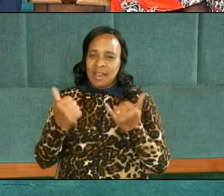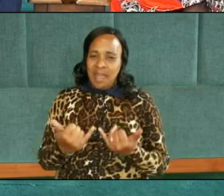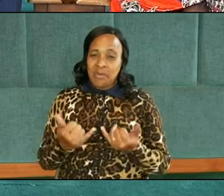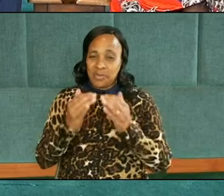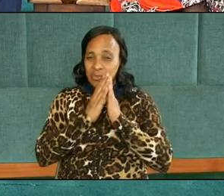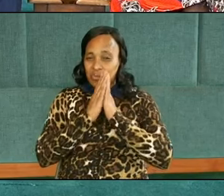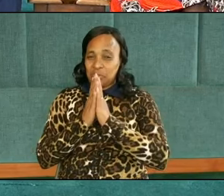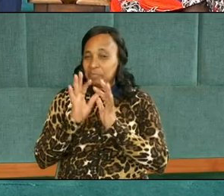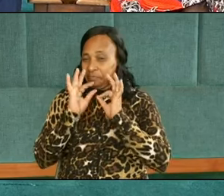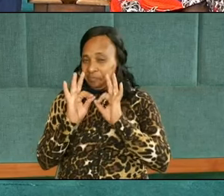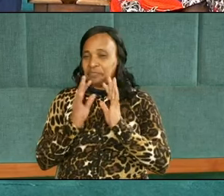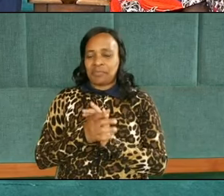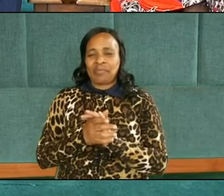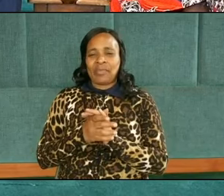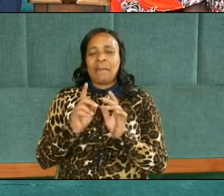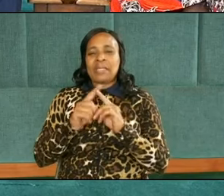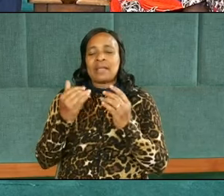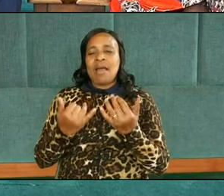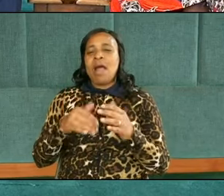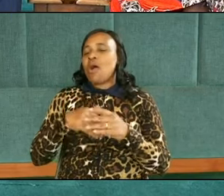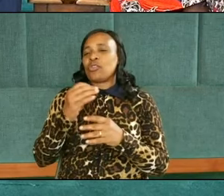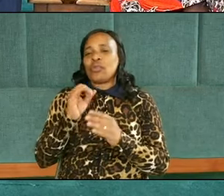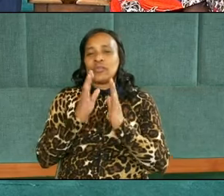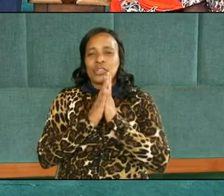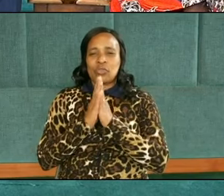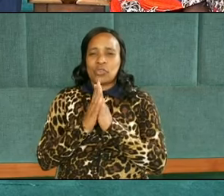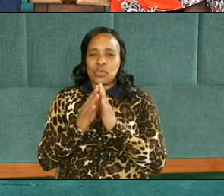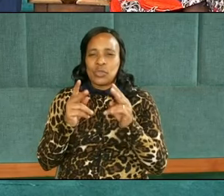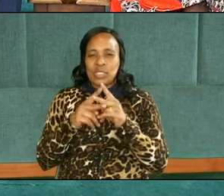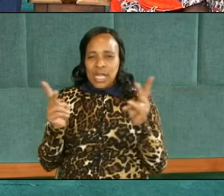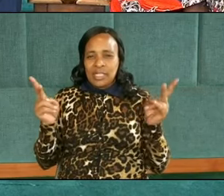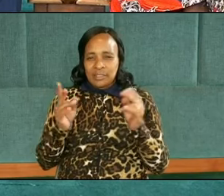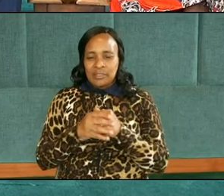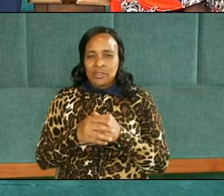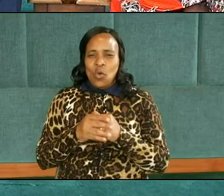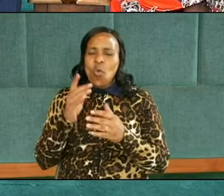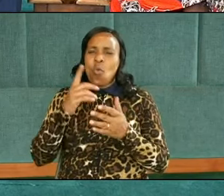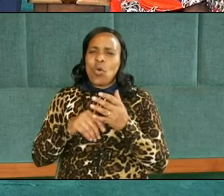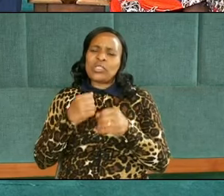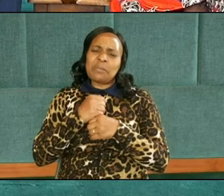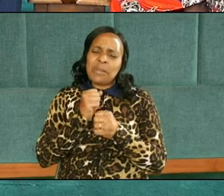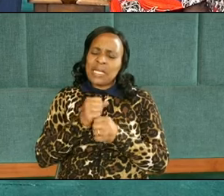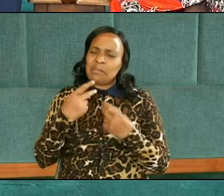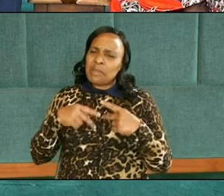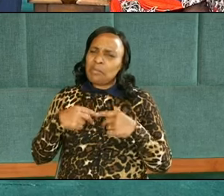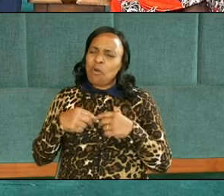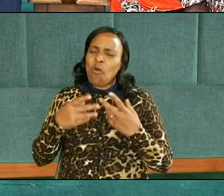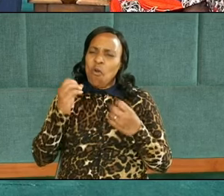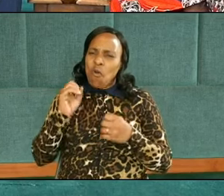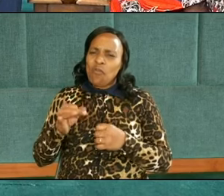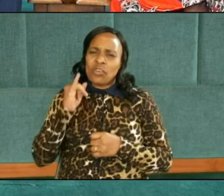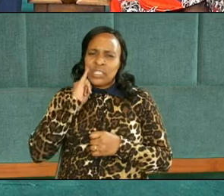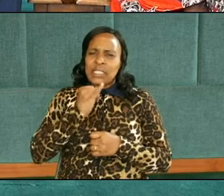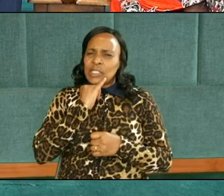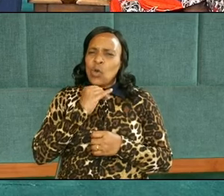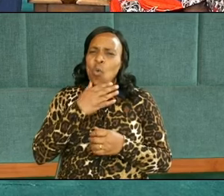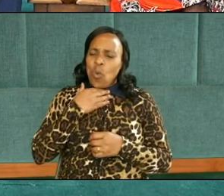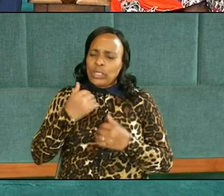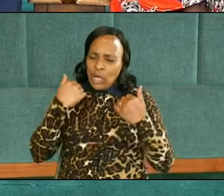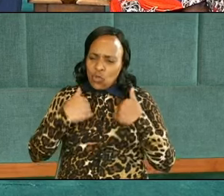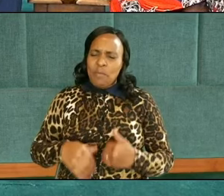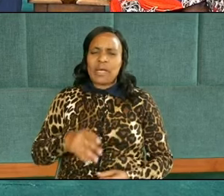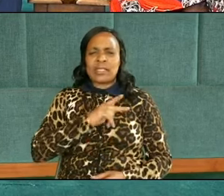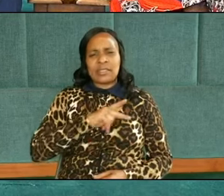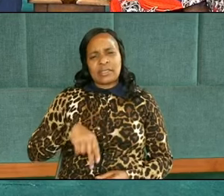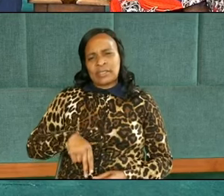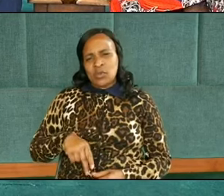guys. So out of the story now, we begin with the second question. What prompted the people of Israel to want a human king? What do